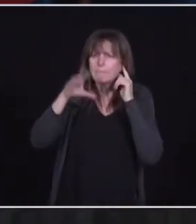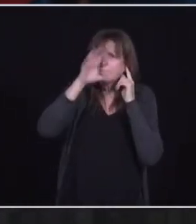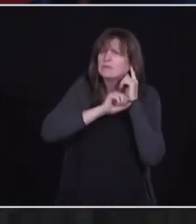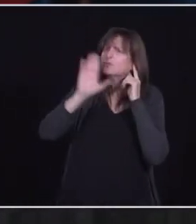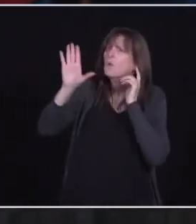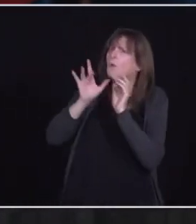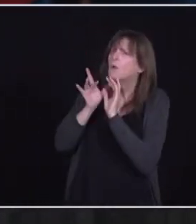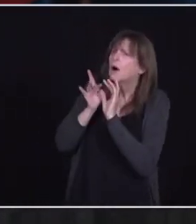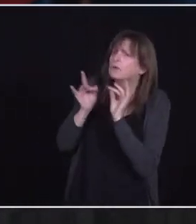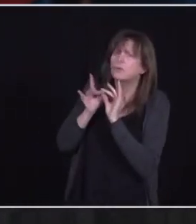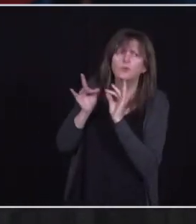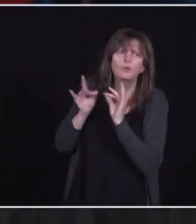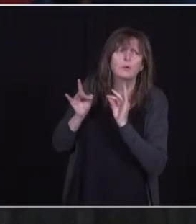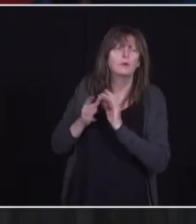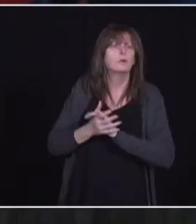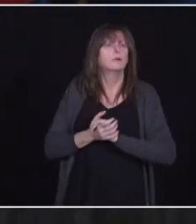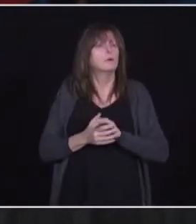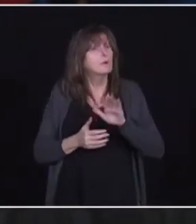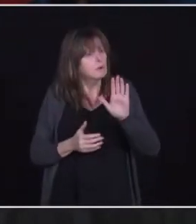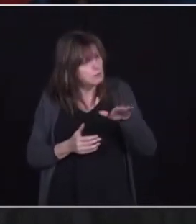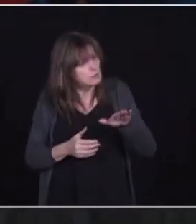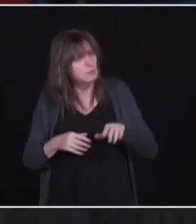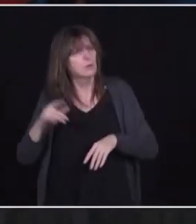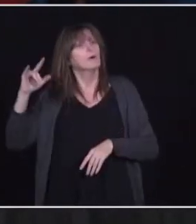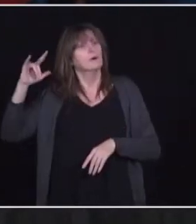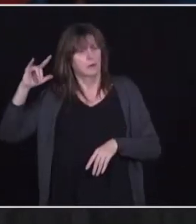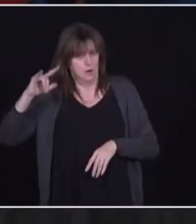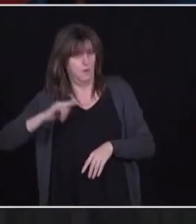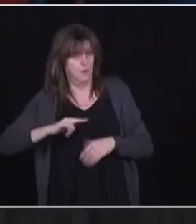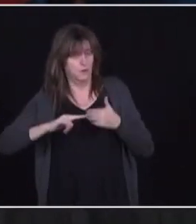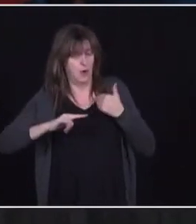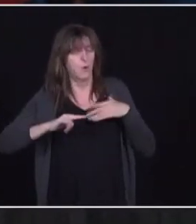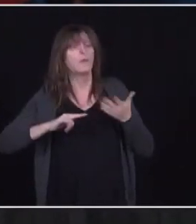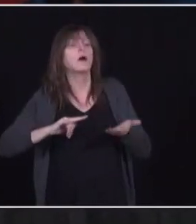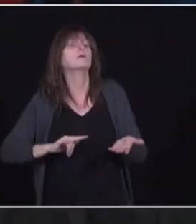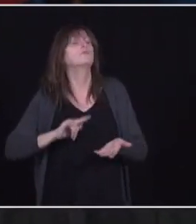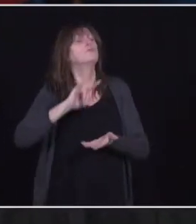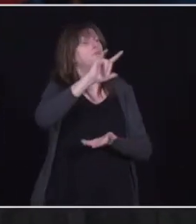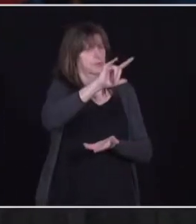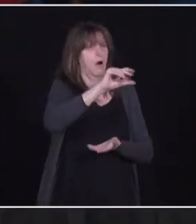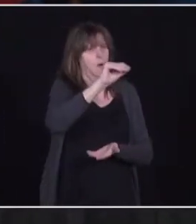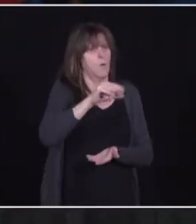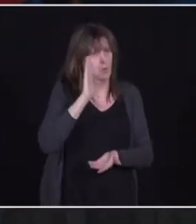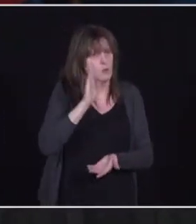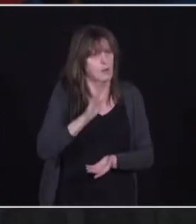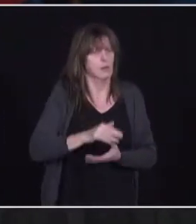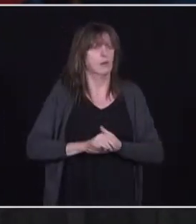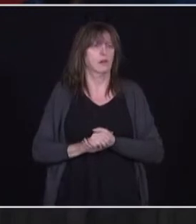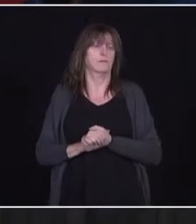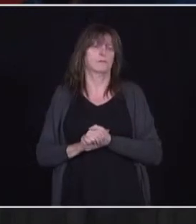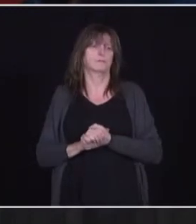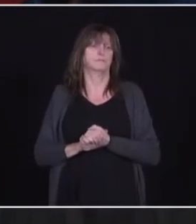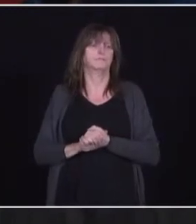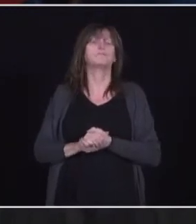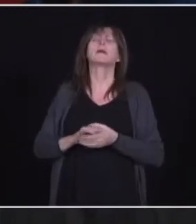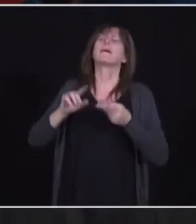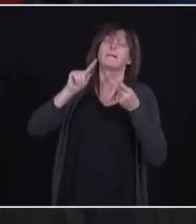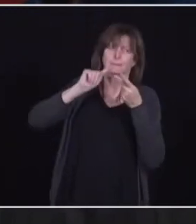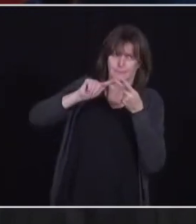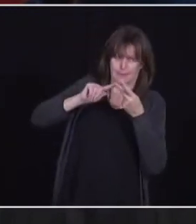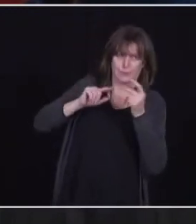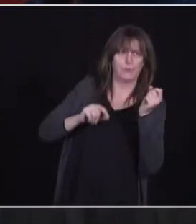They will fly into Ottawa. Follow up, Okay. Graham? And the other question I have on that, 1,500 Toronto,